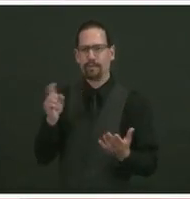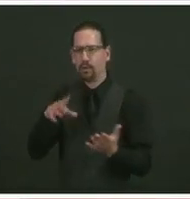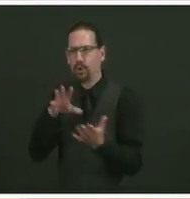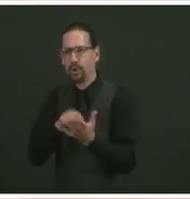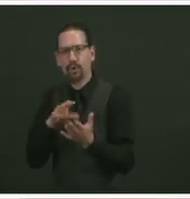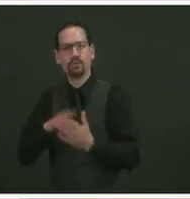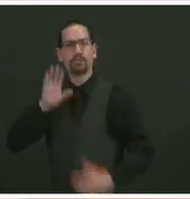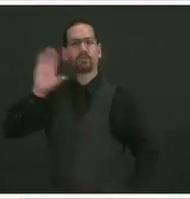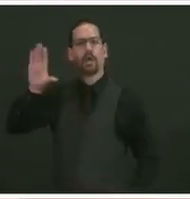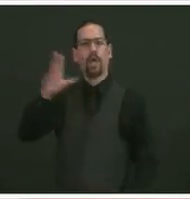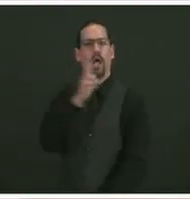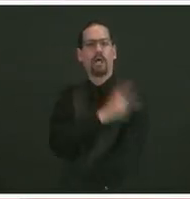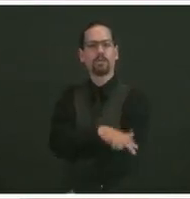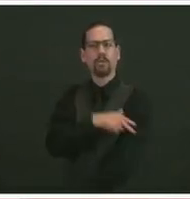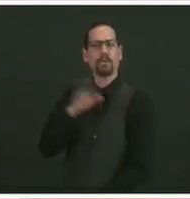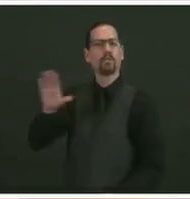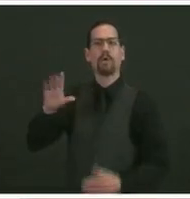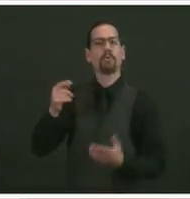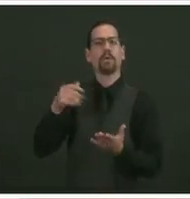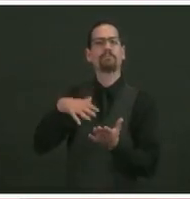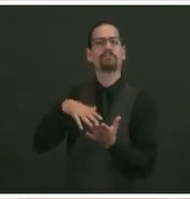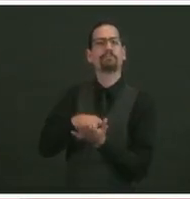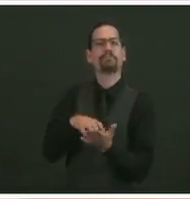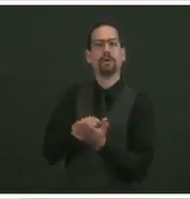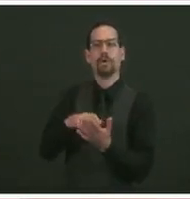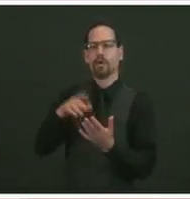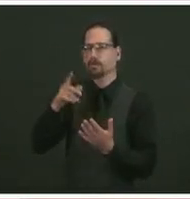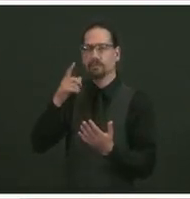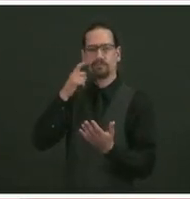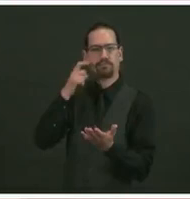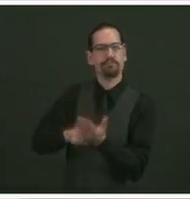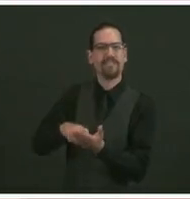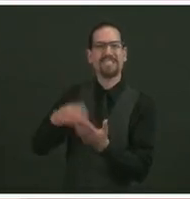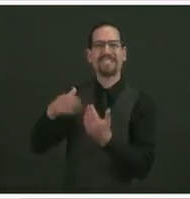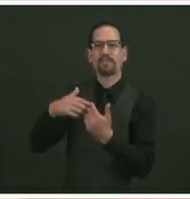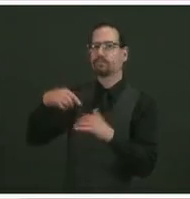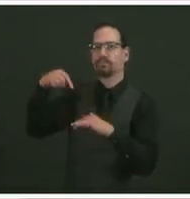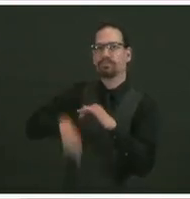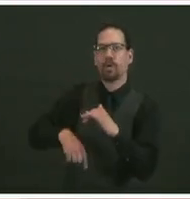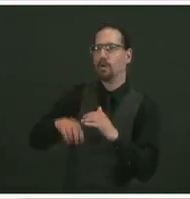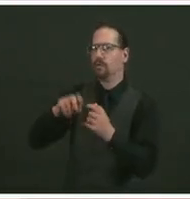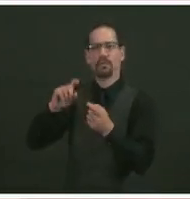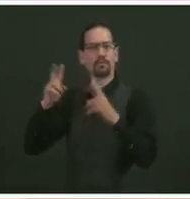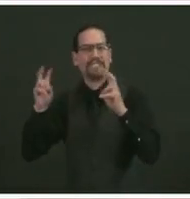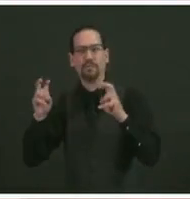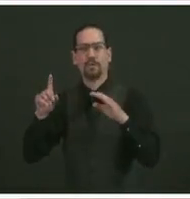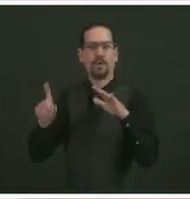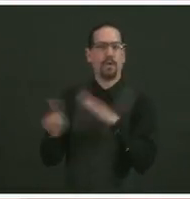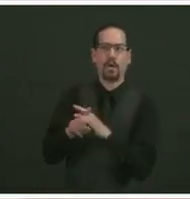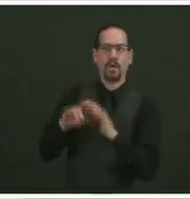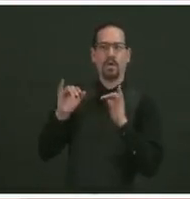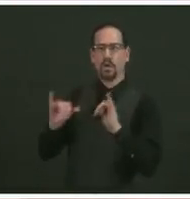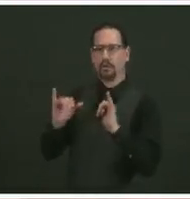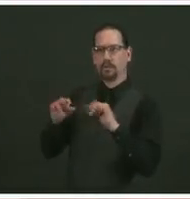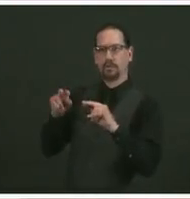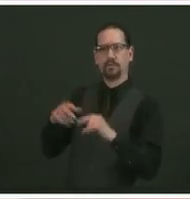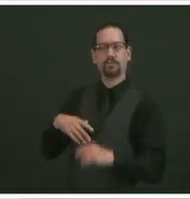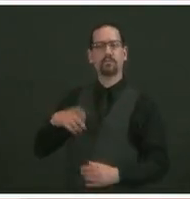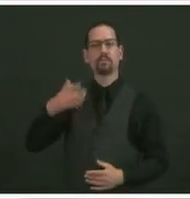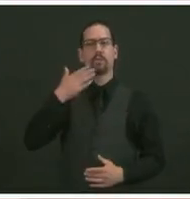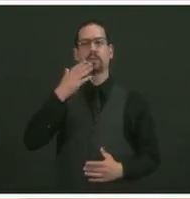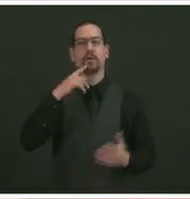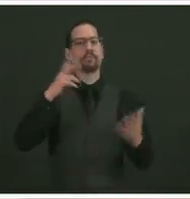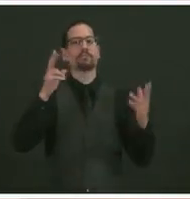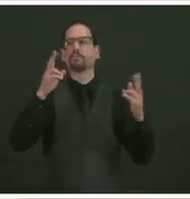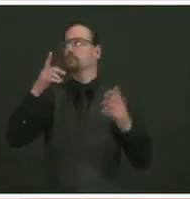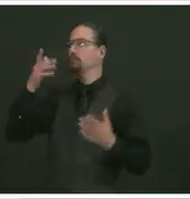systems are fragile, and we're going to be there for them, and thank God we got the money from Congress to, as I said, this $150 million. But if they come together